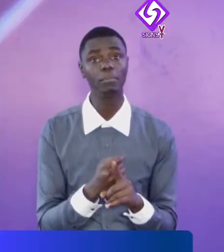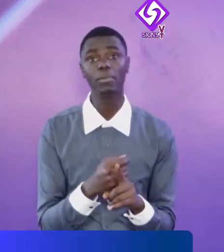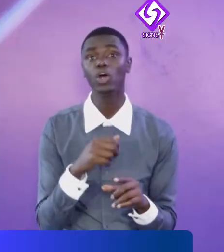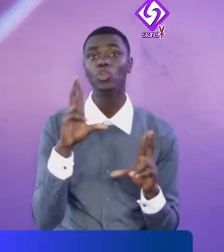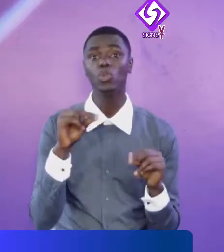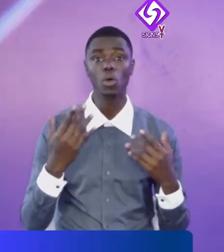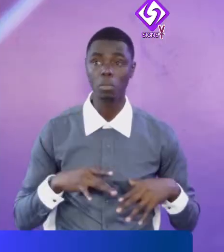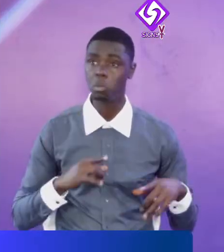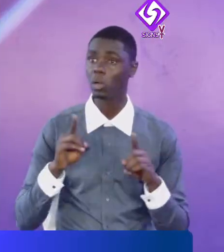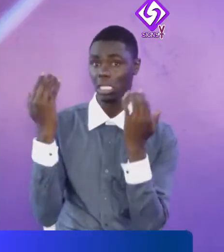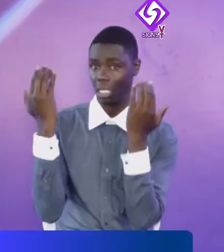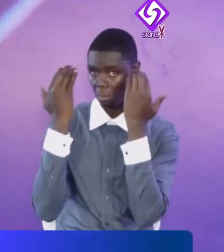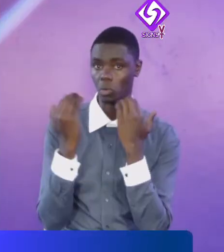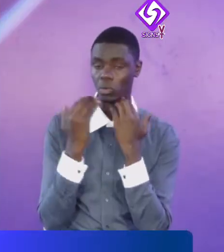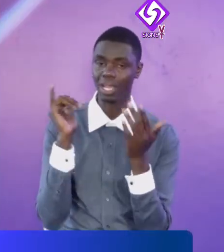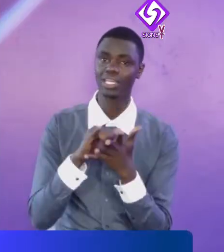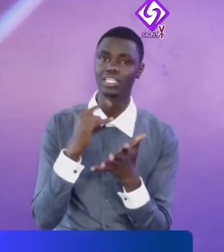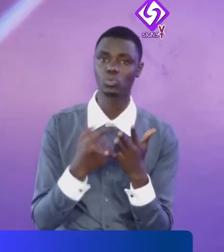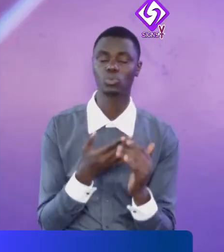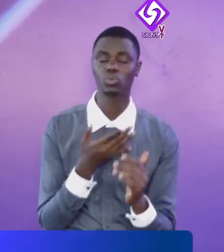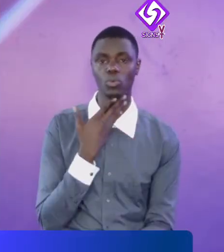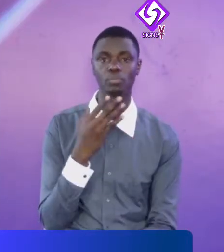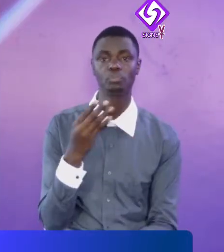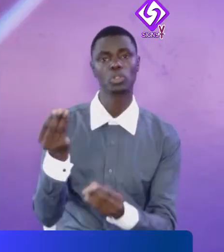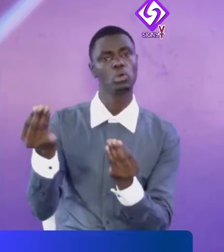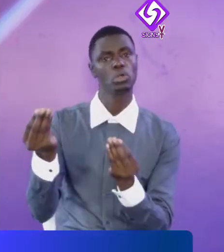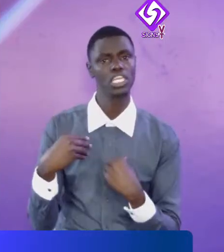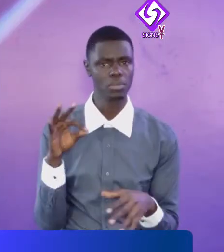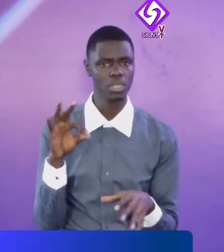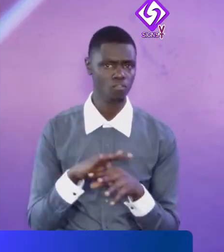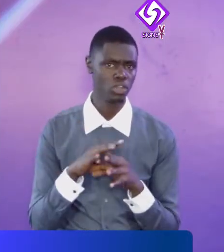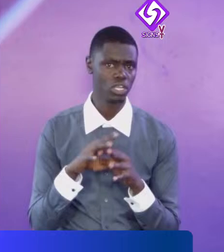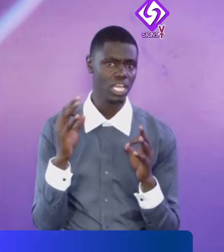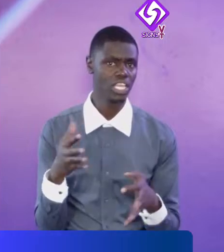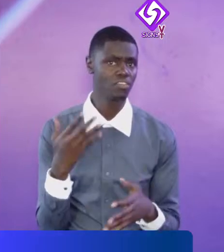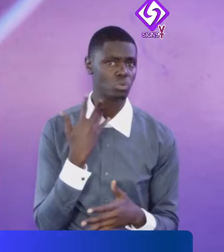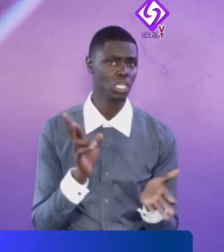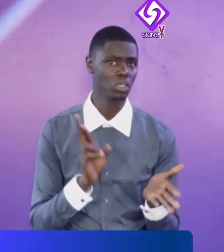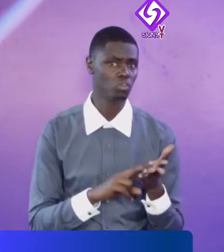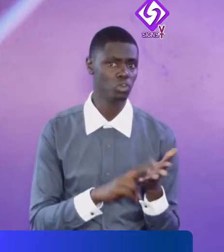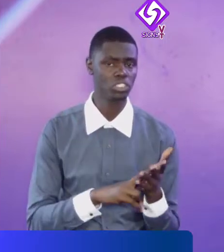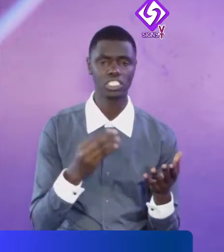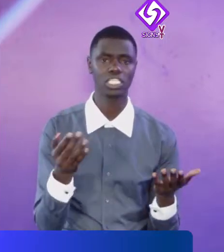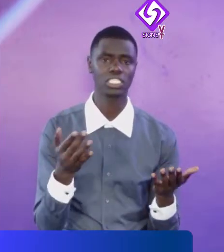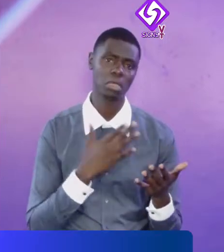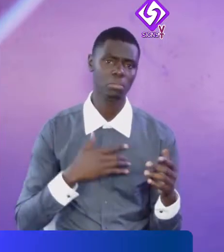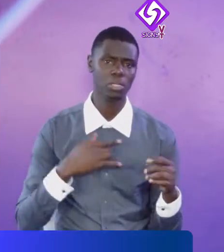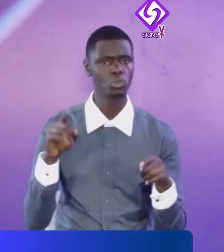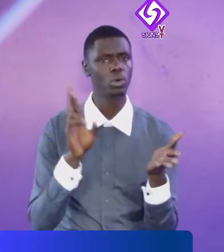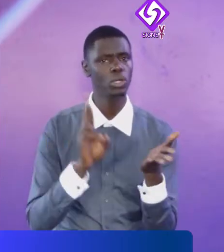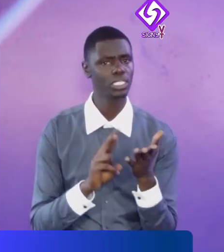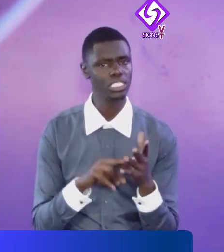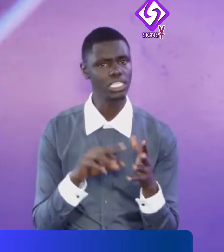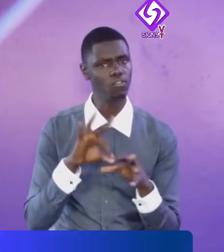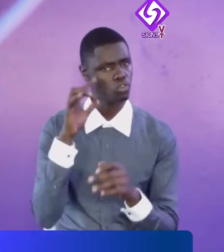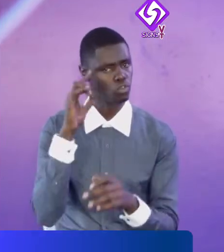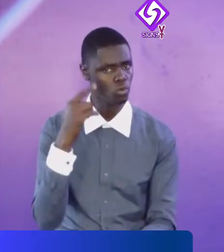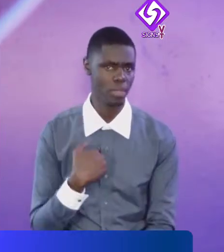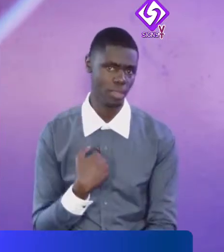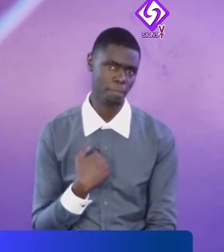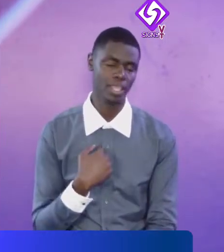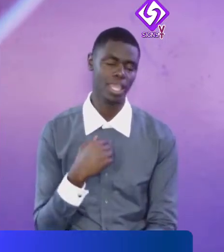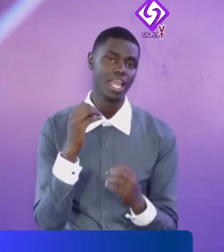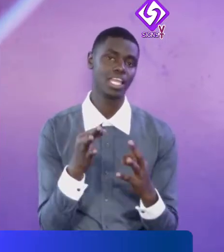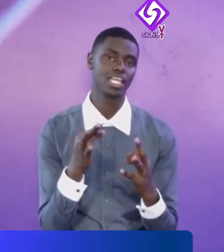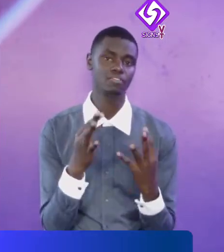go to court. Yeah, that's what we want. So give me that vote. If you don't want to register to vote, please go register to vote for me. If